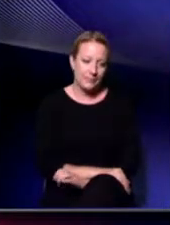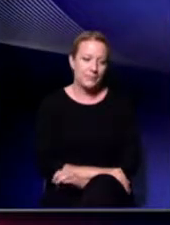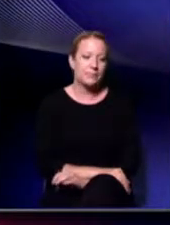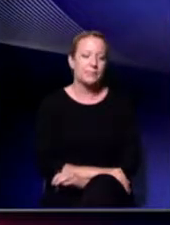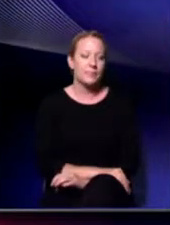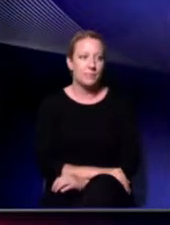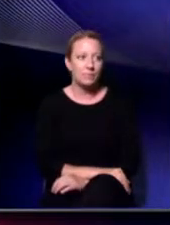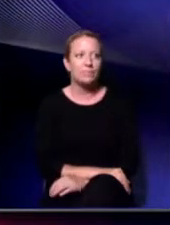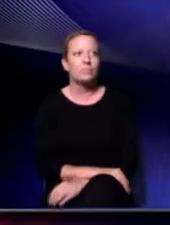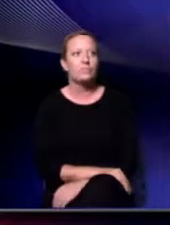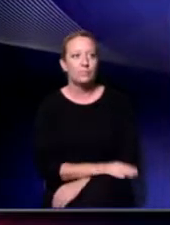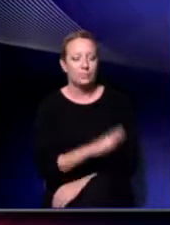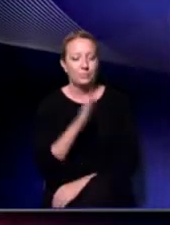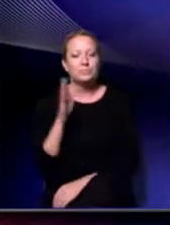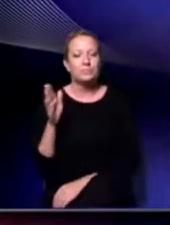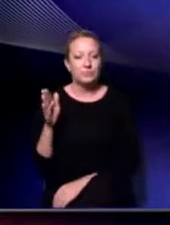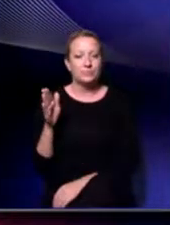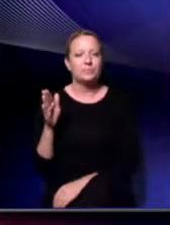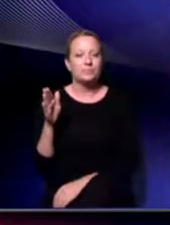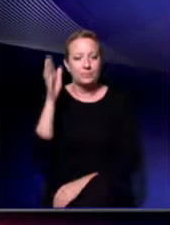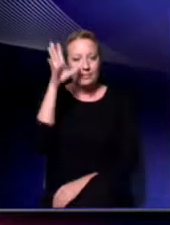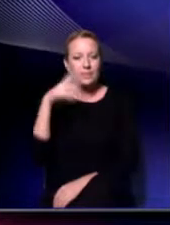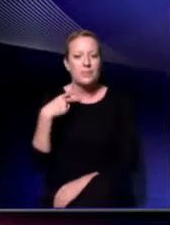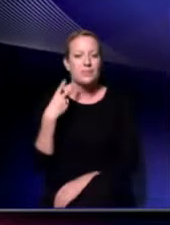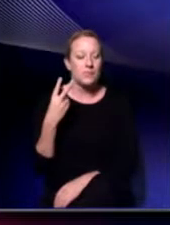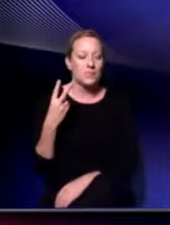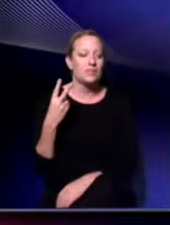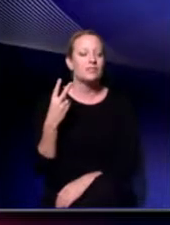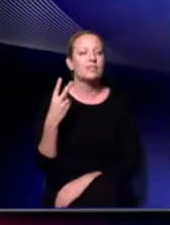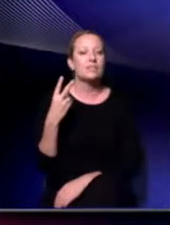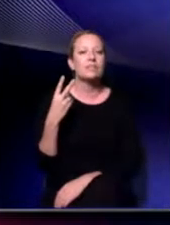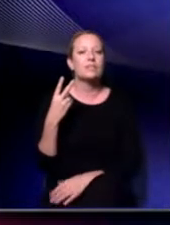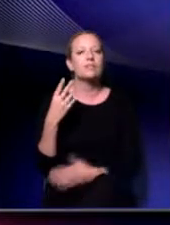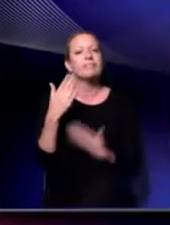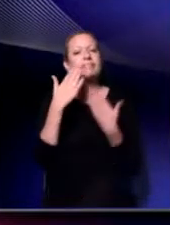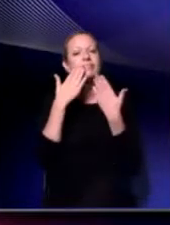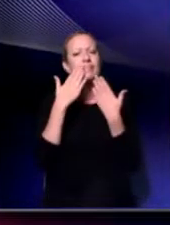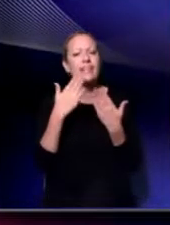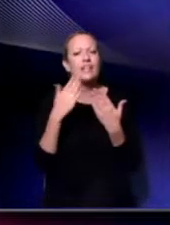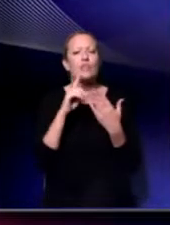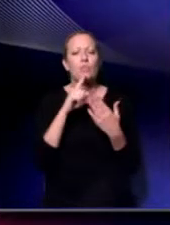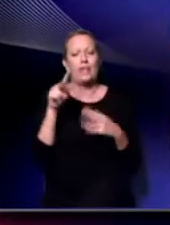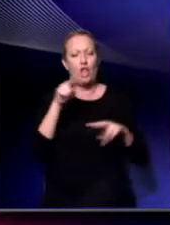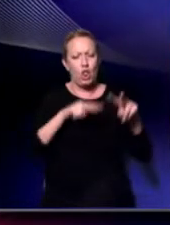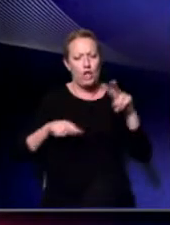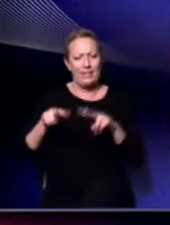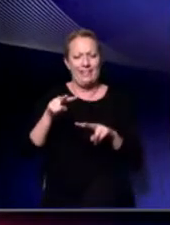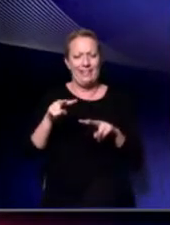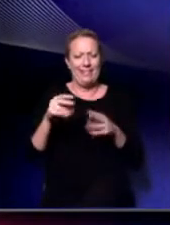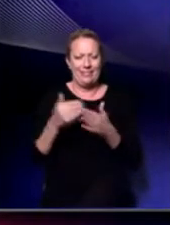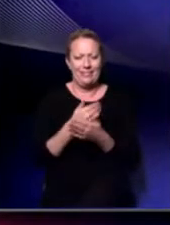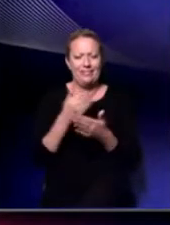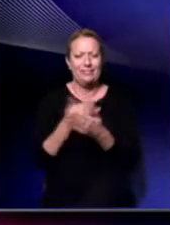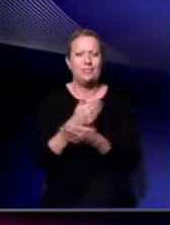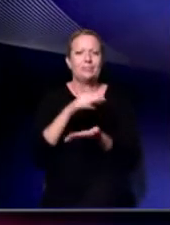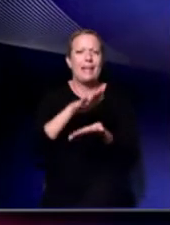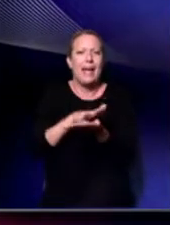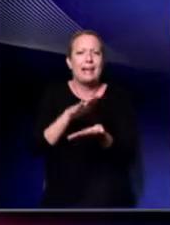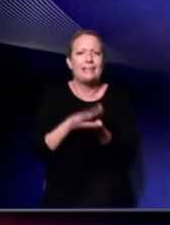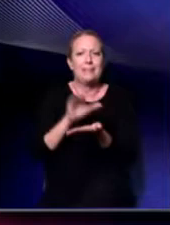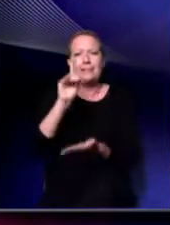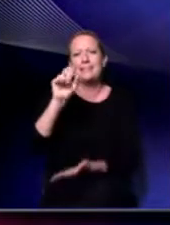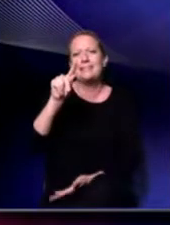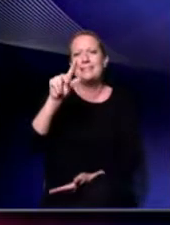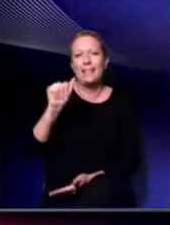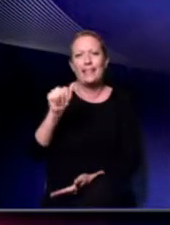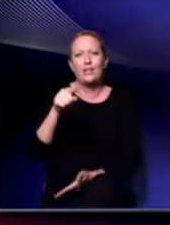And I just want to thank you for taking a fresh look at the academic data that you're going to be presenting in that report. And I